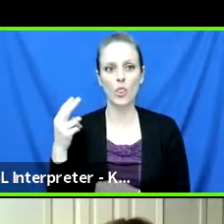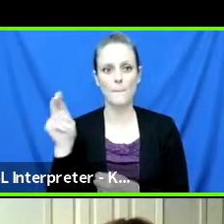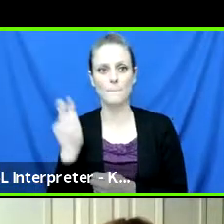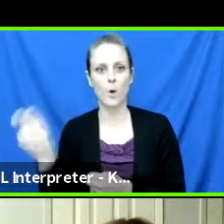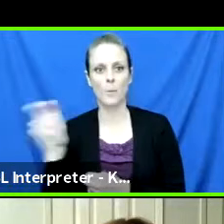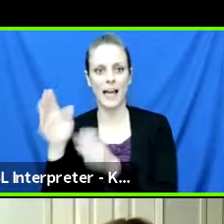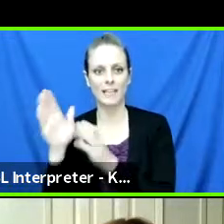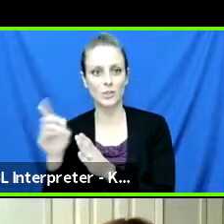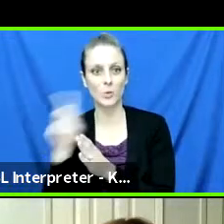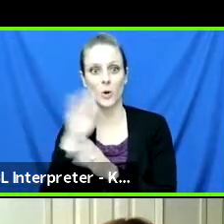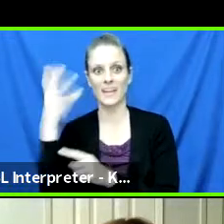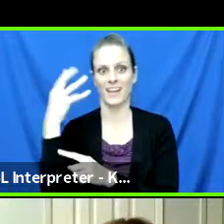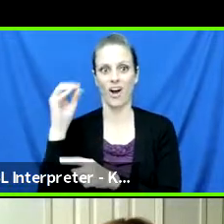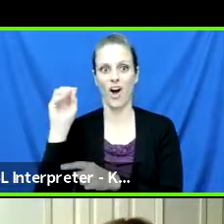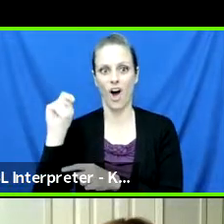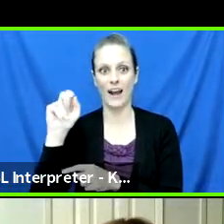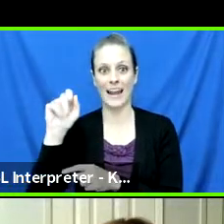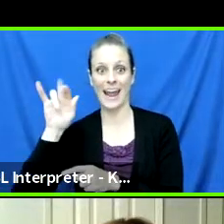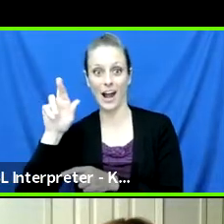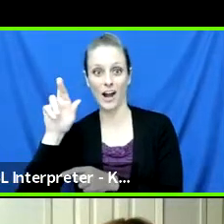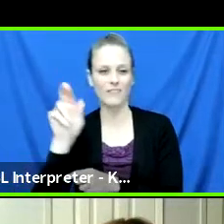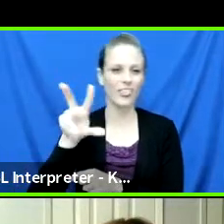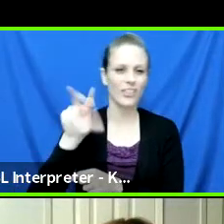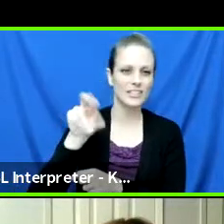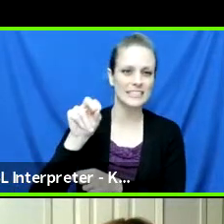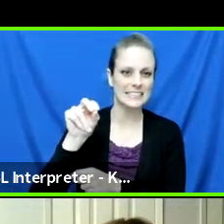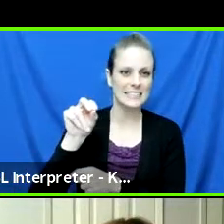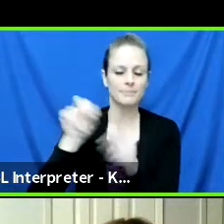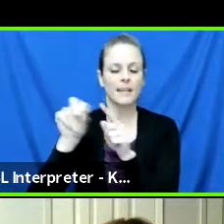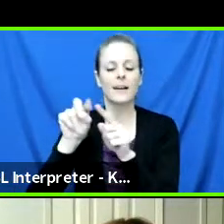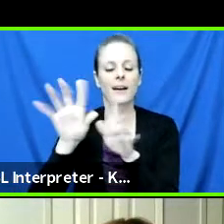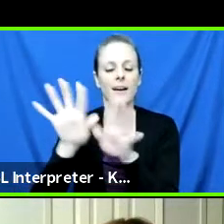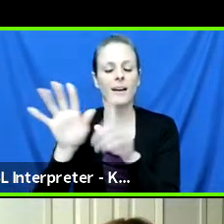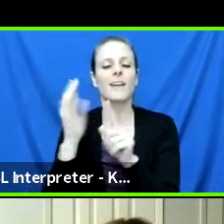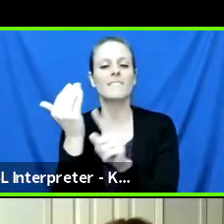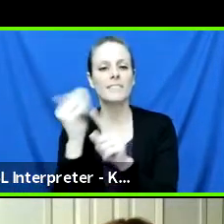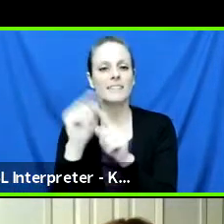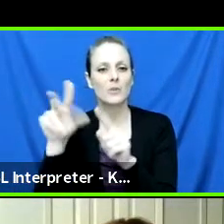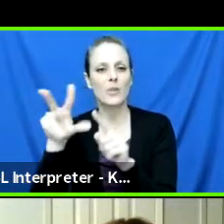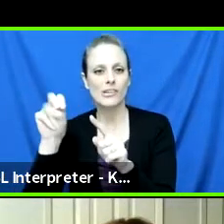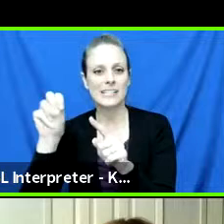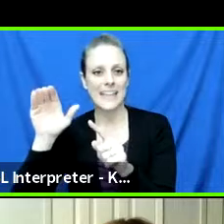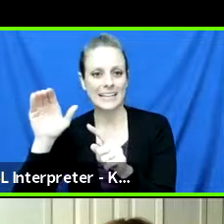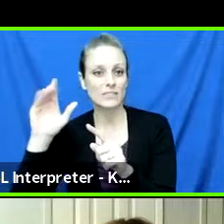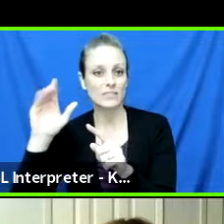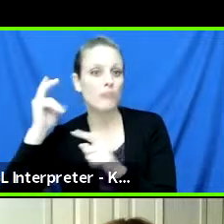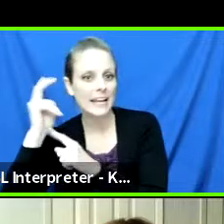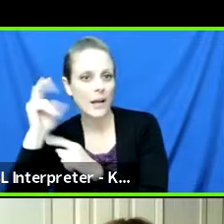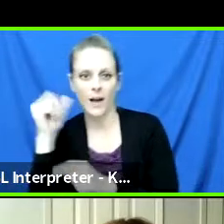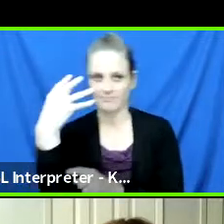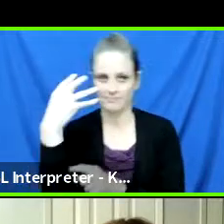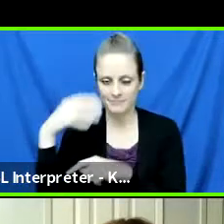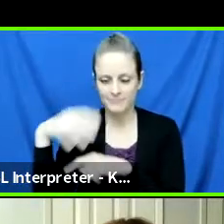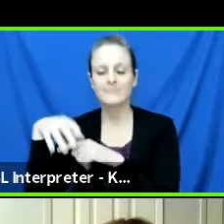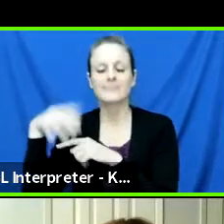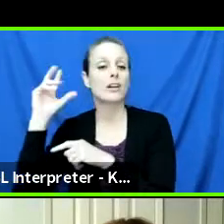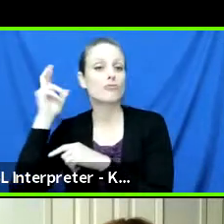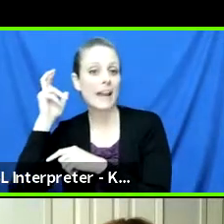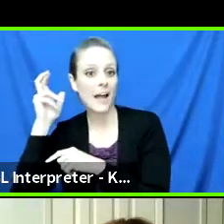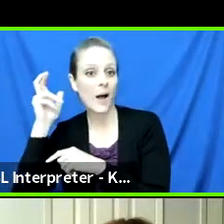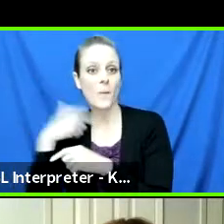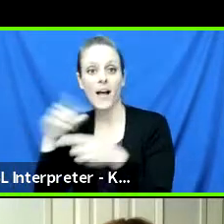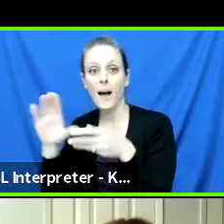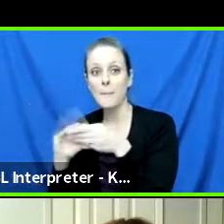a 15 to 30 second radio slot on a bunch of local radio stations. We